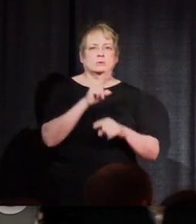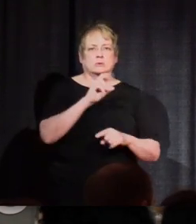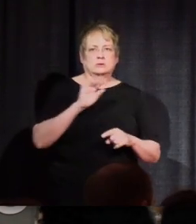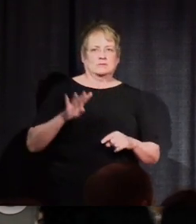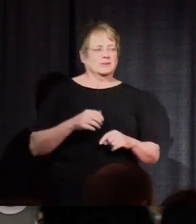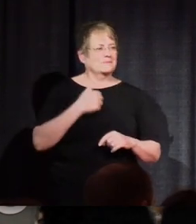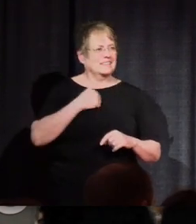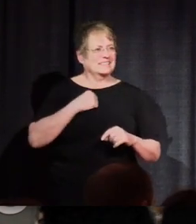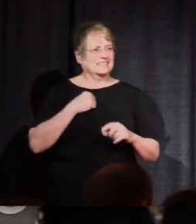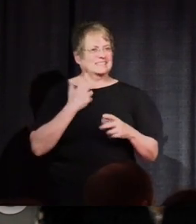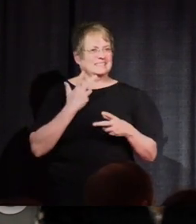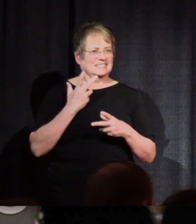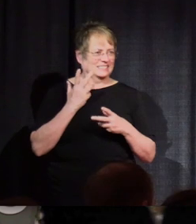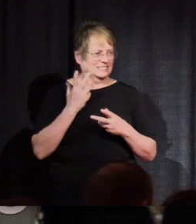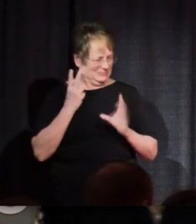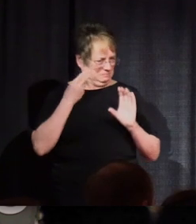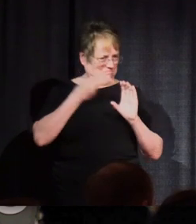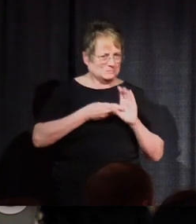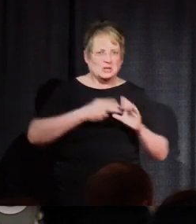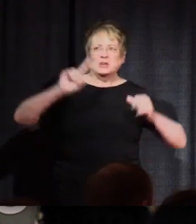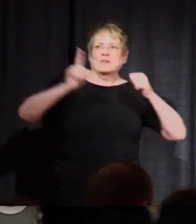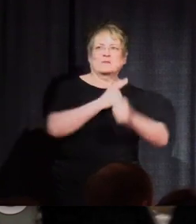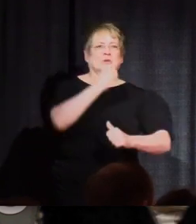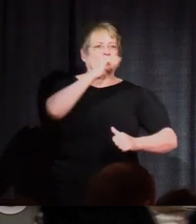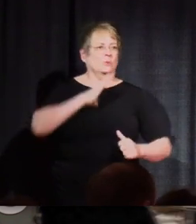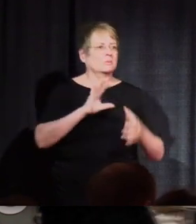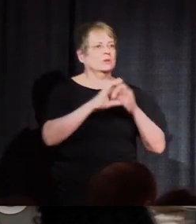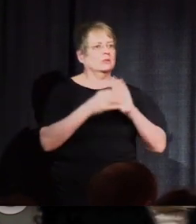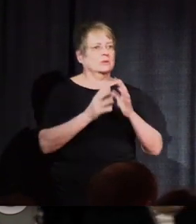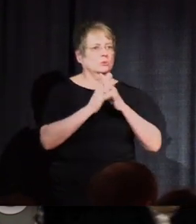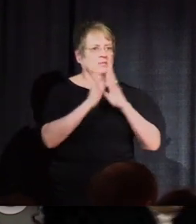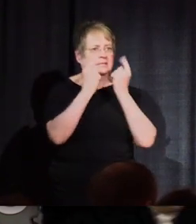make the first ever olympic women's wrestling team